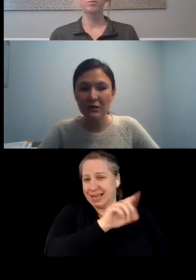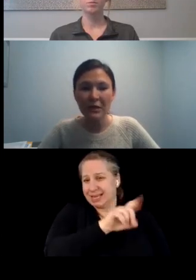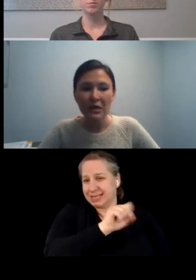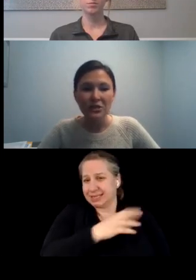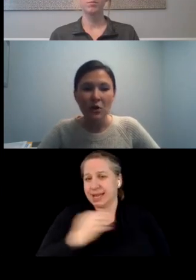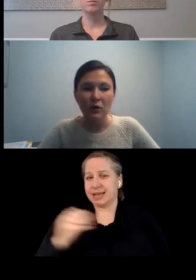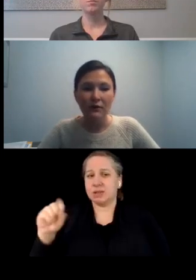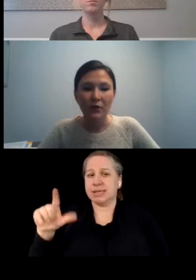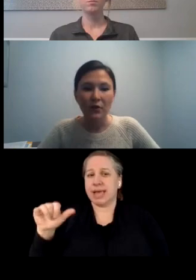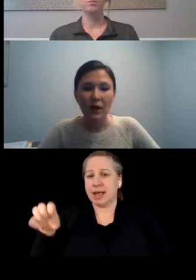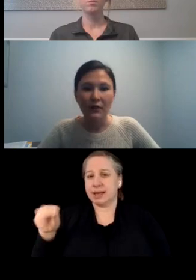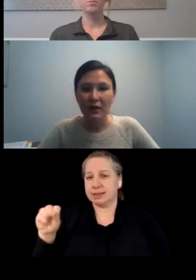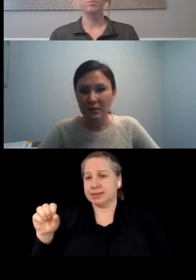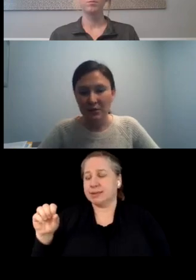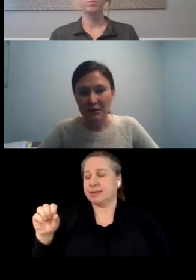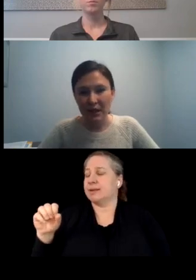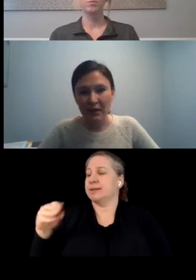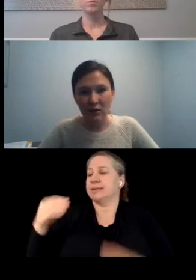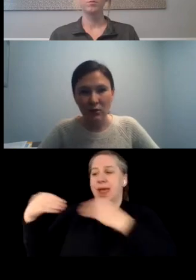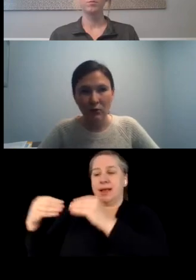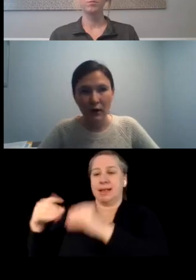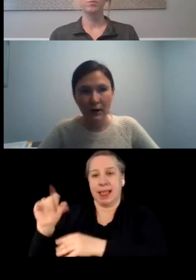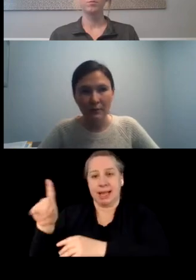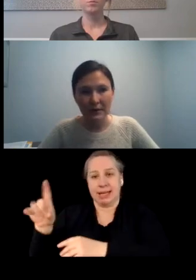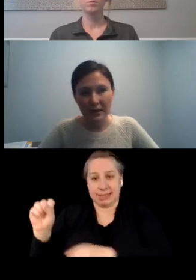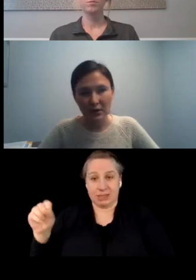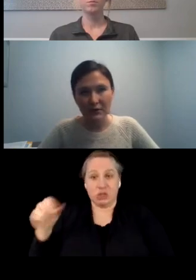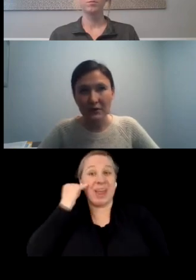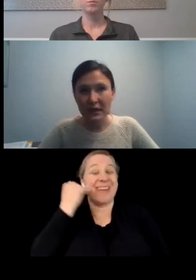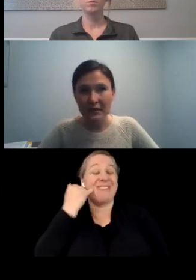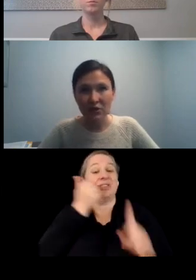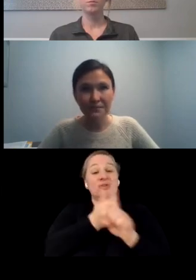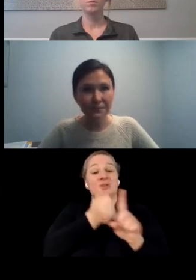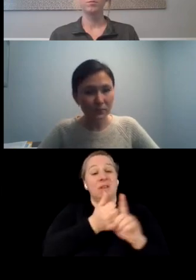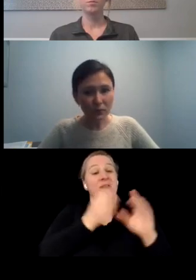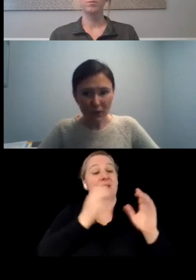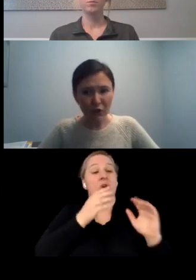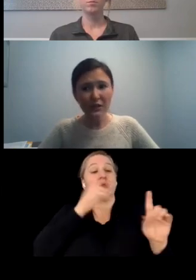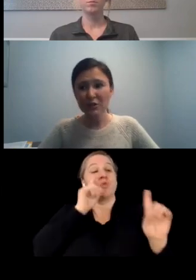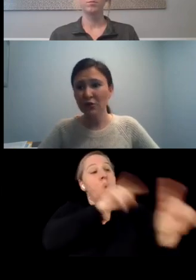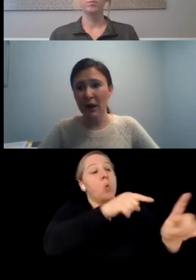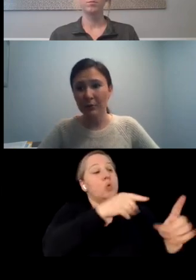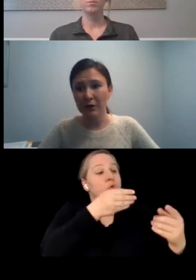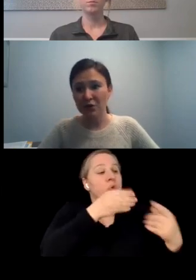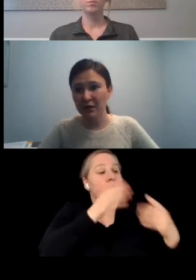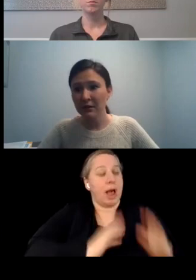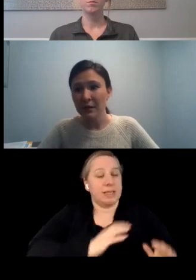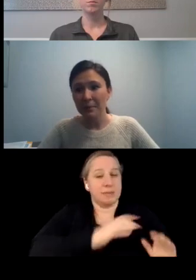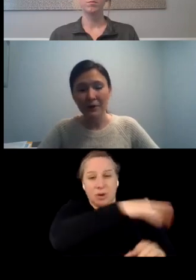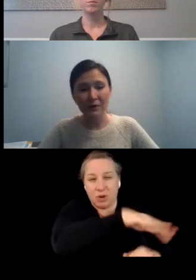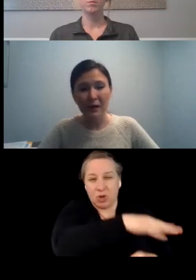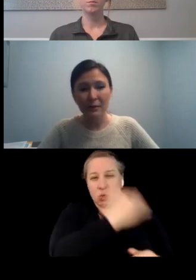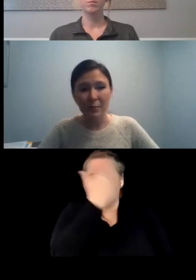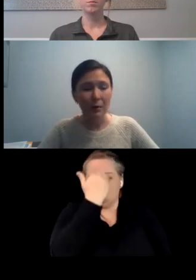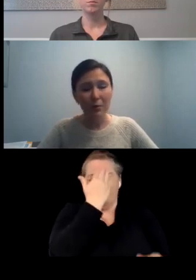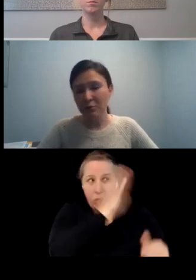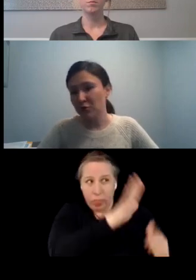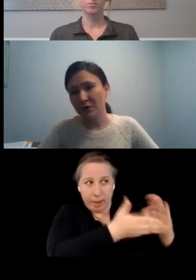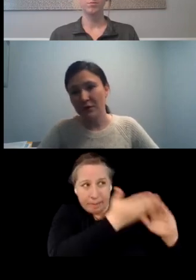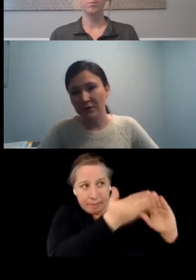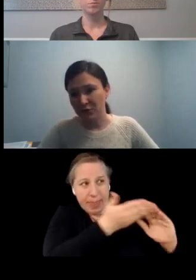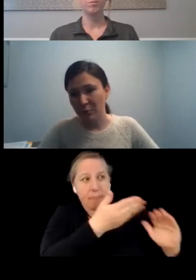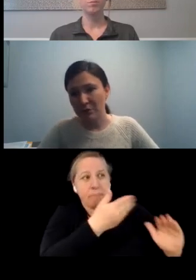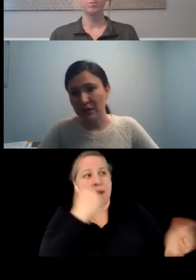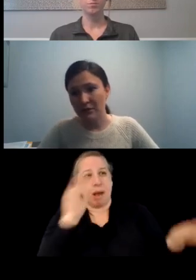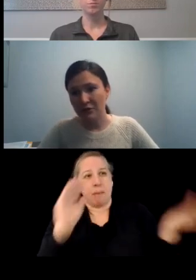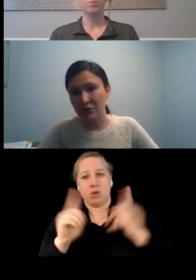customer portion. So if you're at the customer site, and say you're a field technician, you get to know their operation better than probably